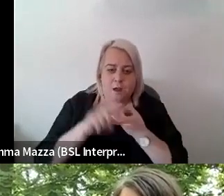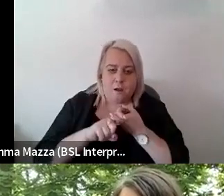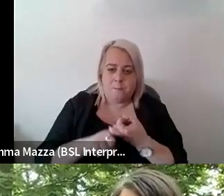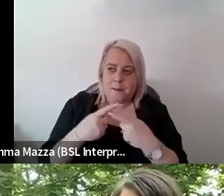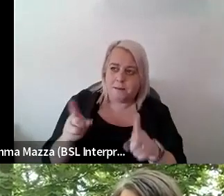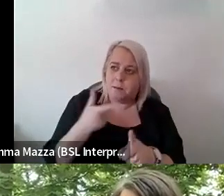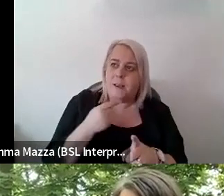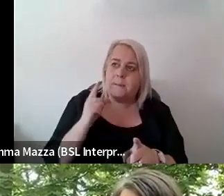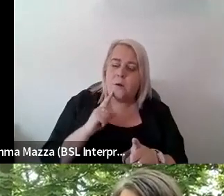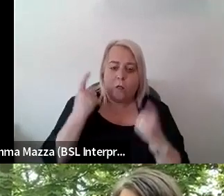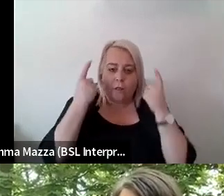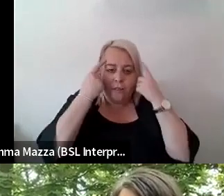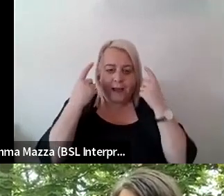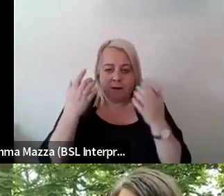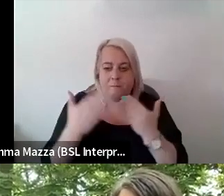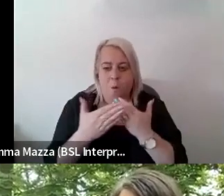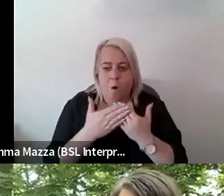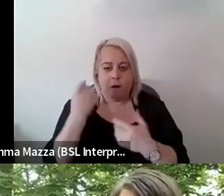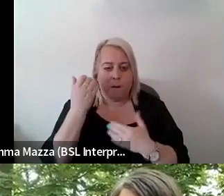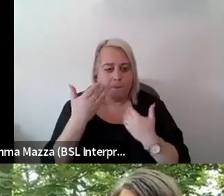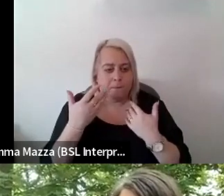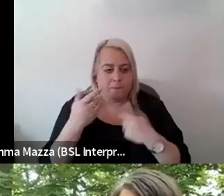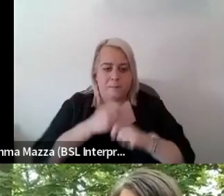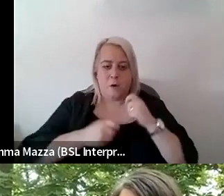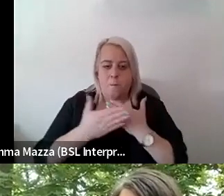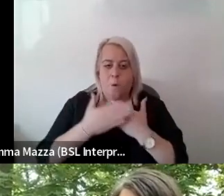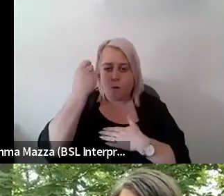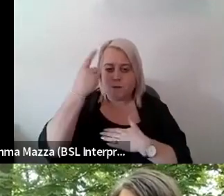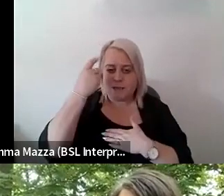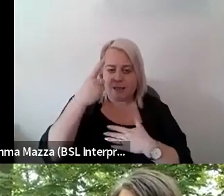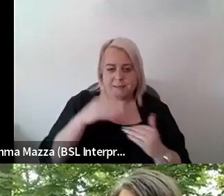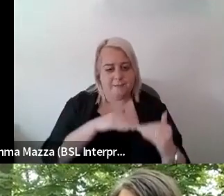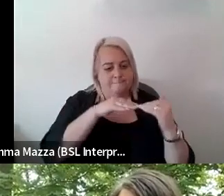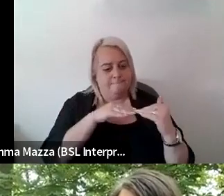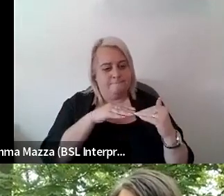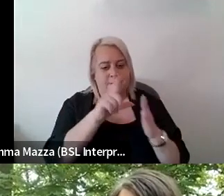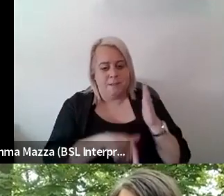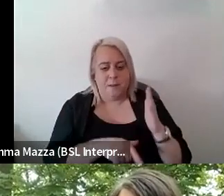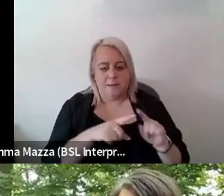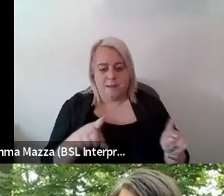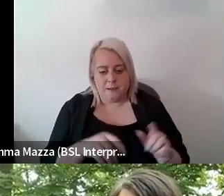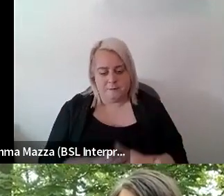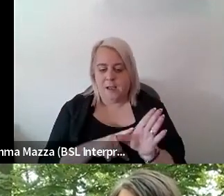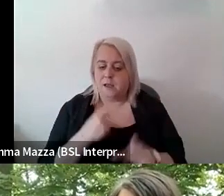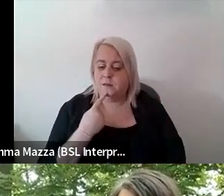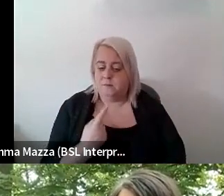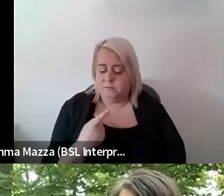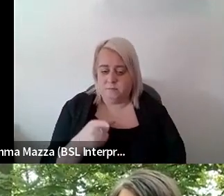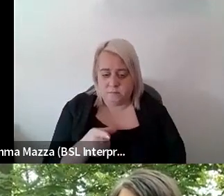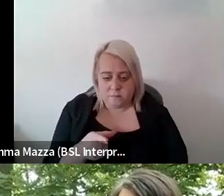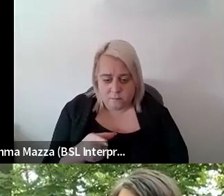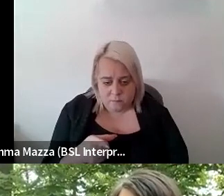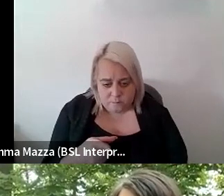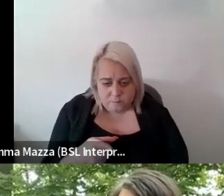and actually be a bit more understanding of accessibility? I would say to start with,